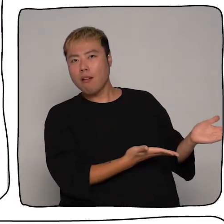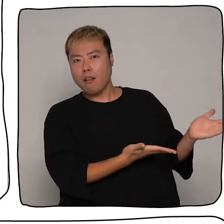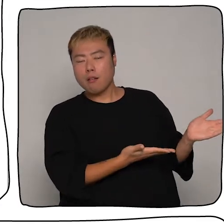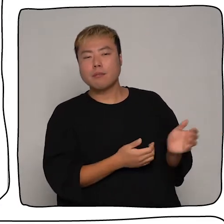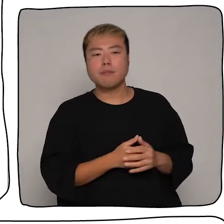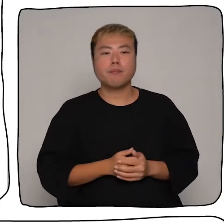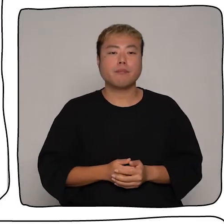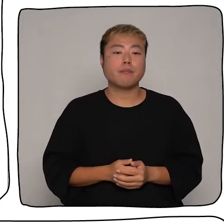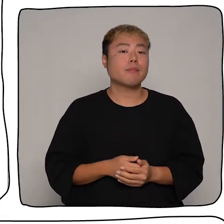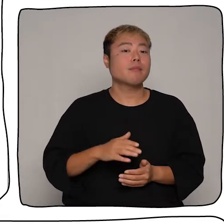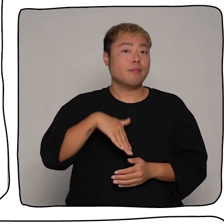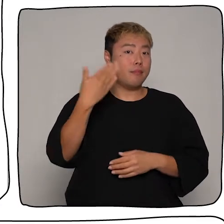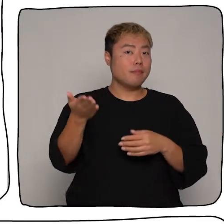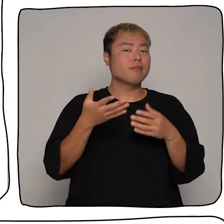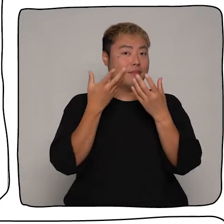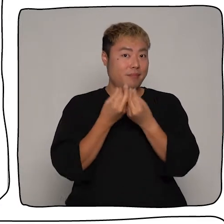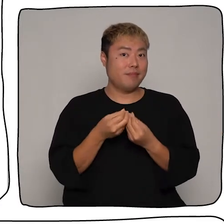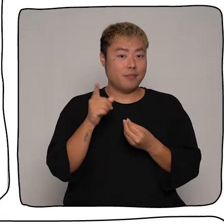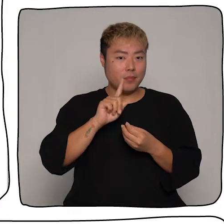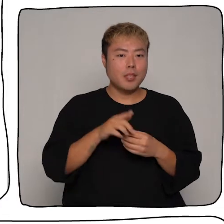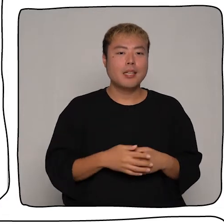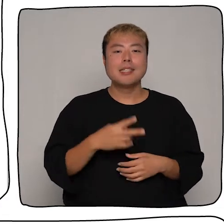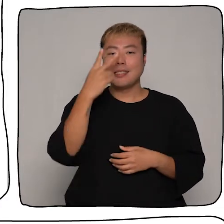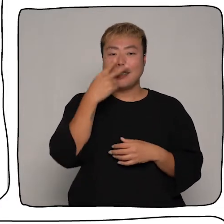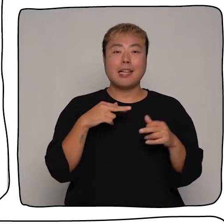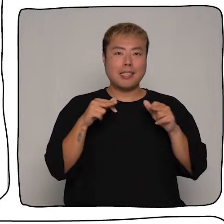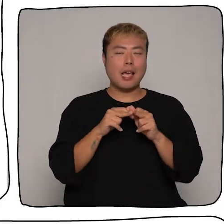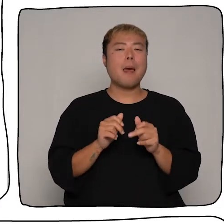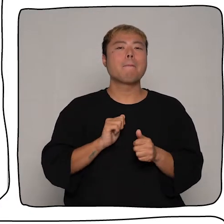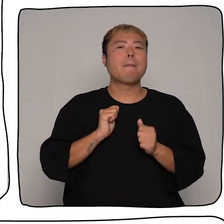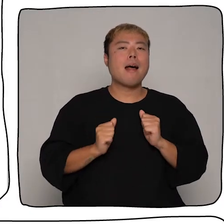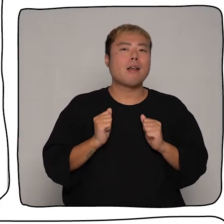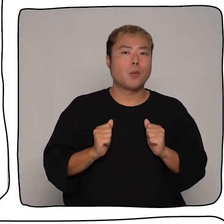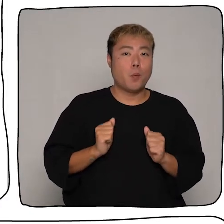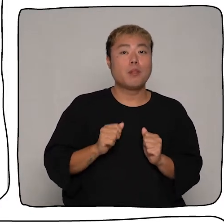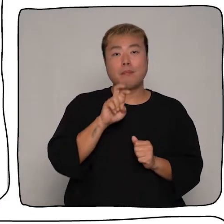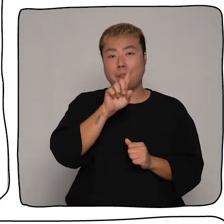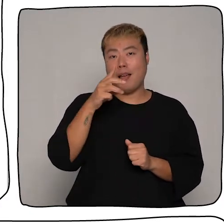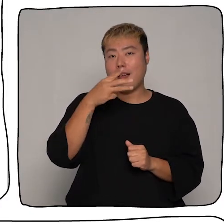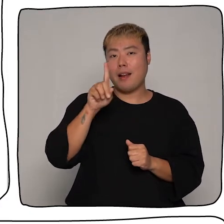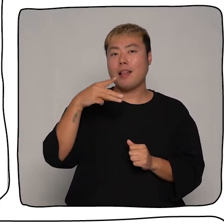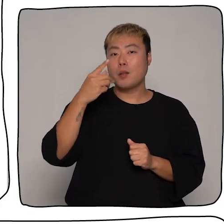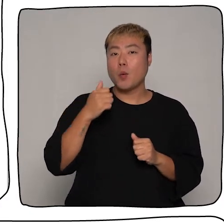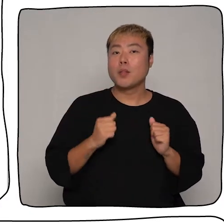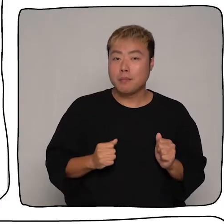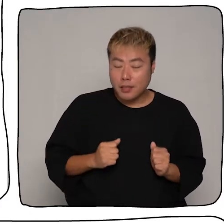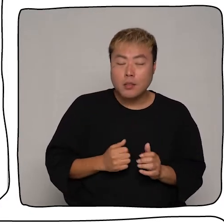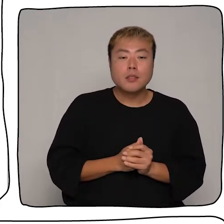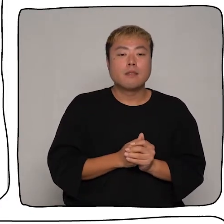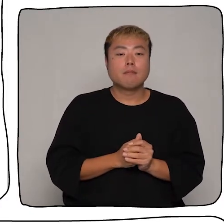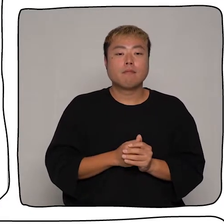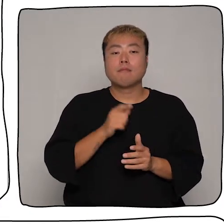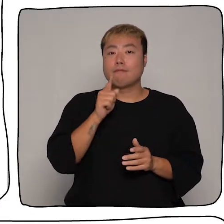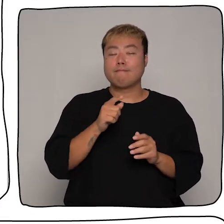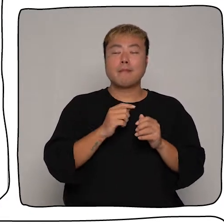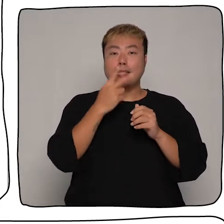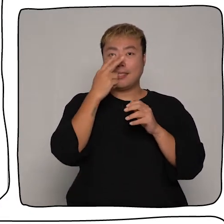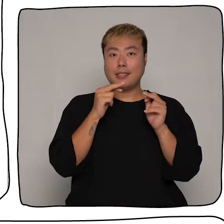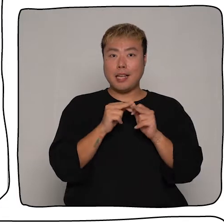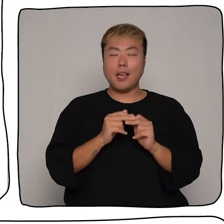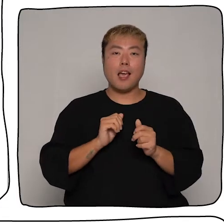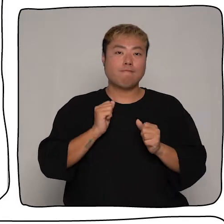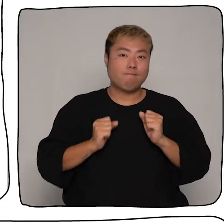Yeah, next example is coming from a brand marathon. When brand